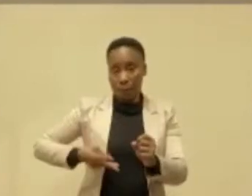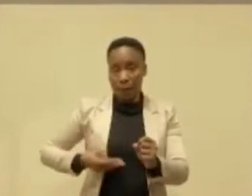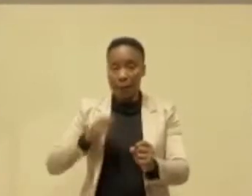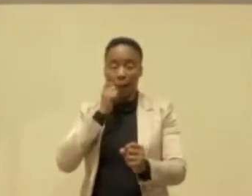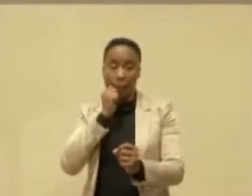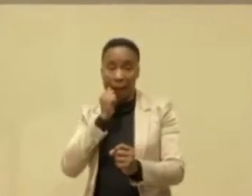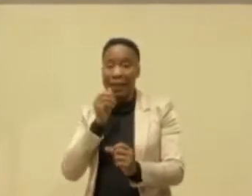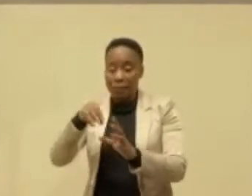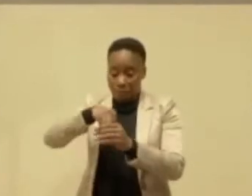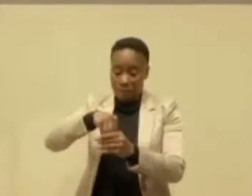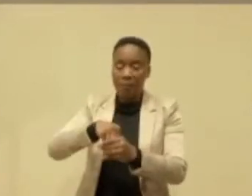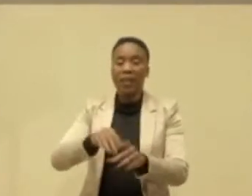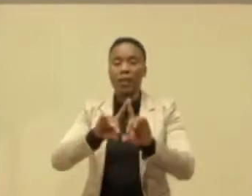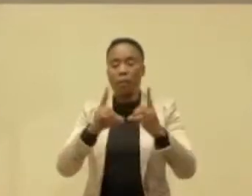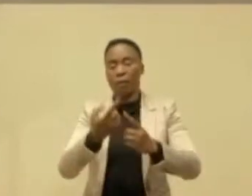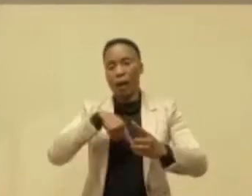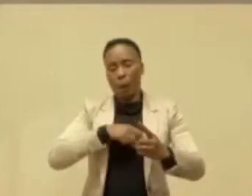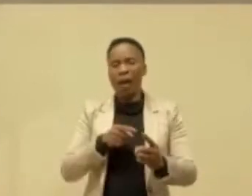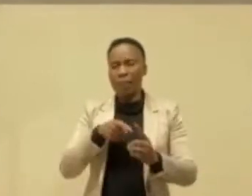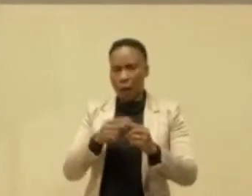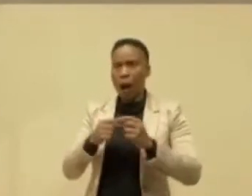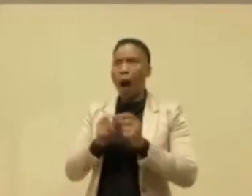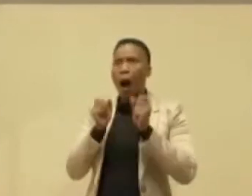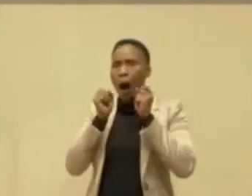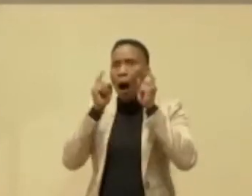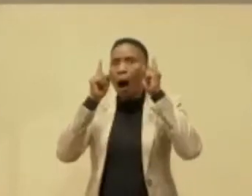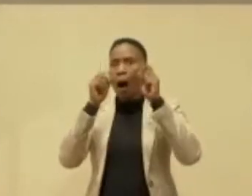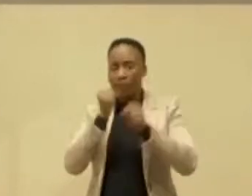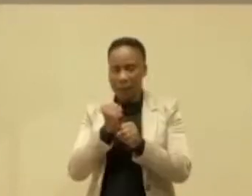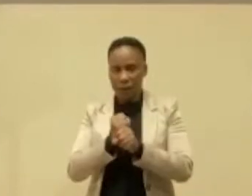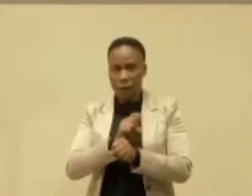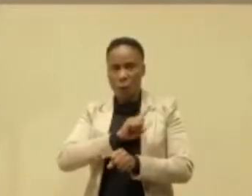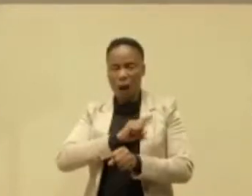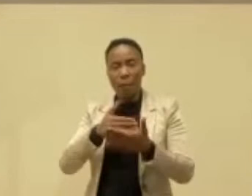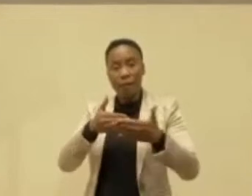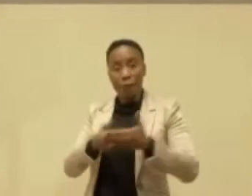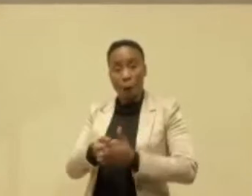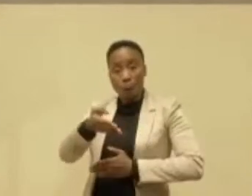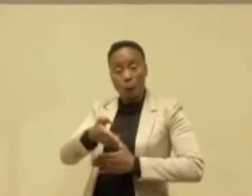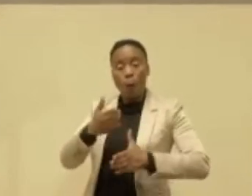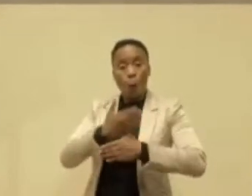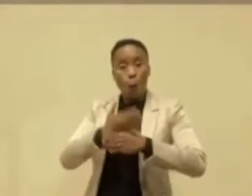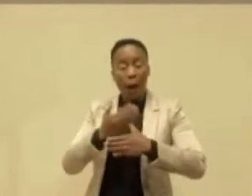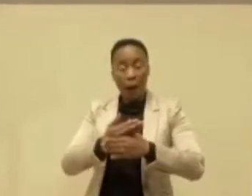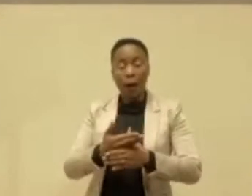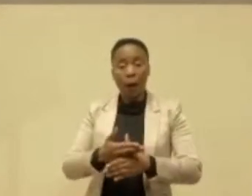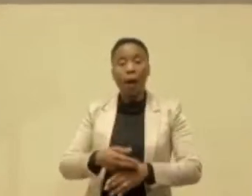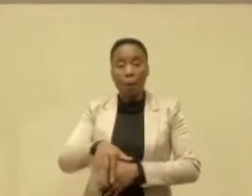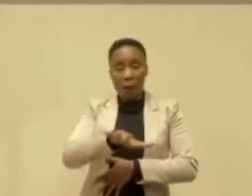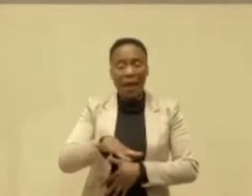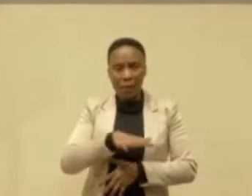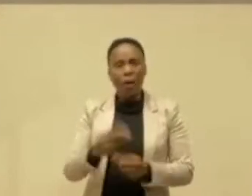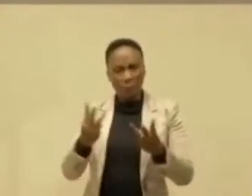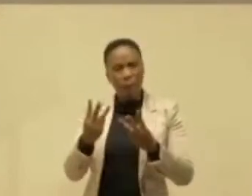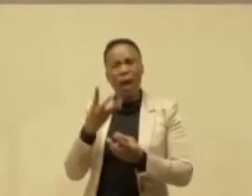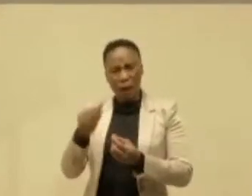opened our eyes because before we come to the workplace we are people that come from communities